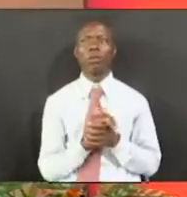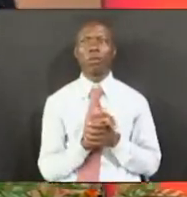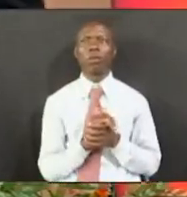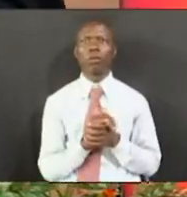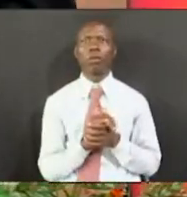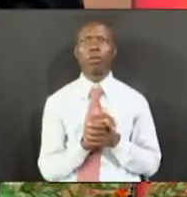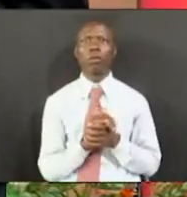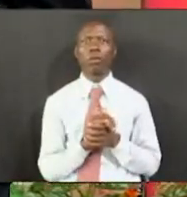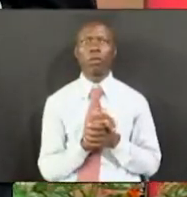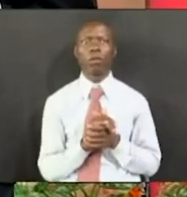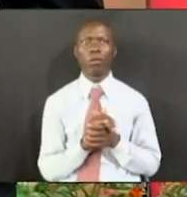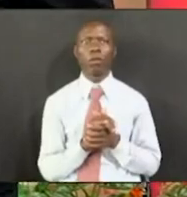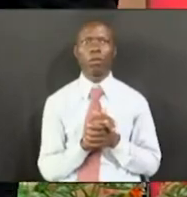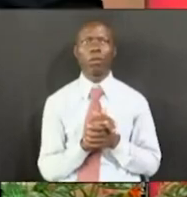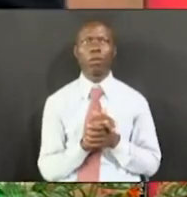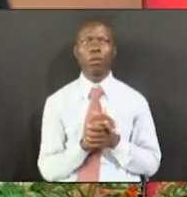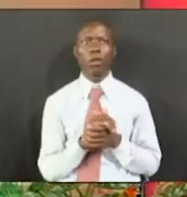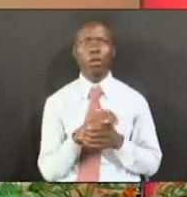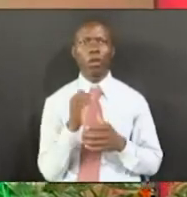So if you want to become a champion,